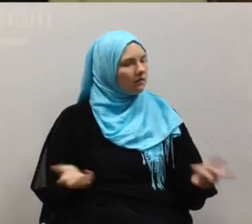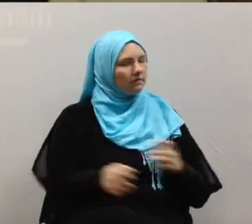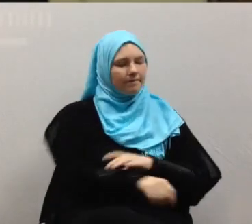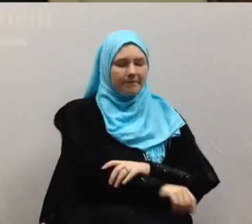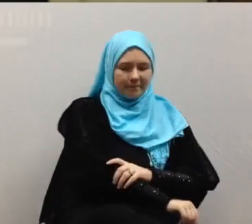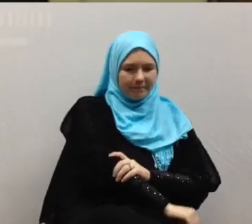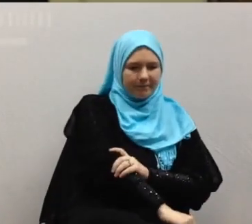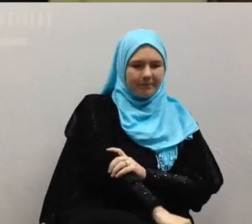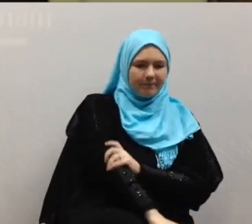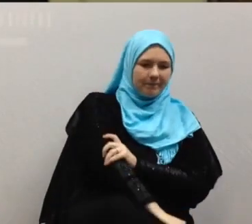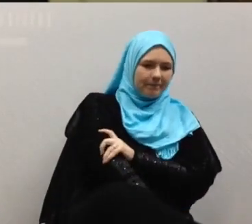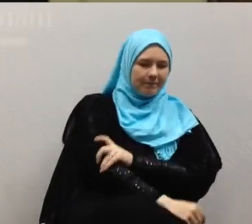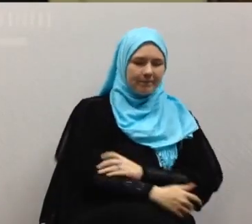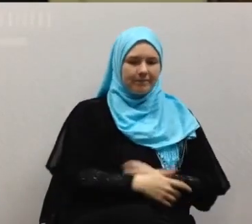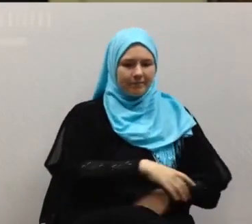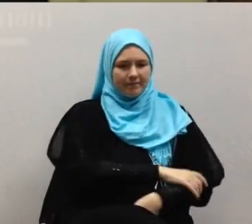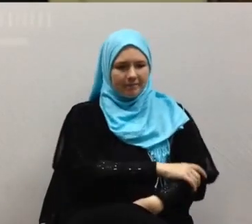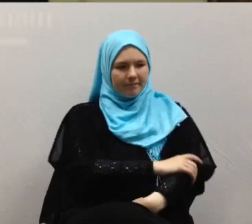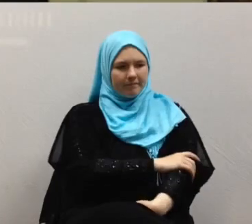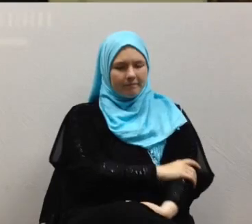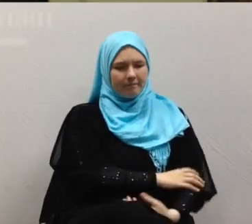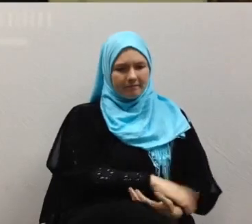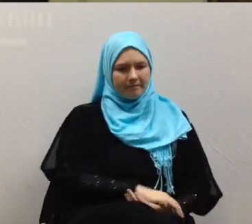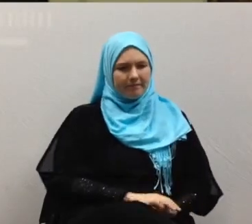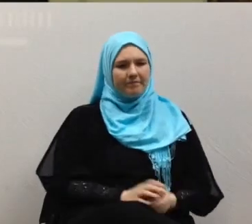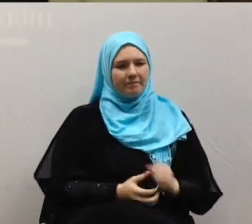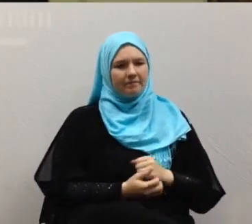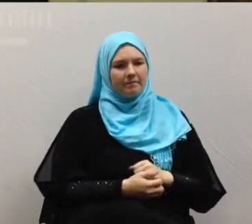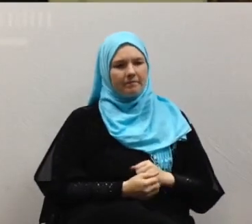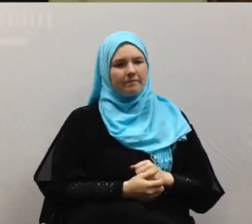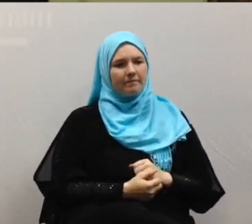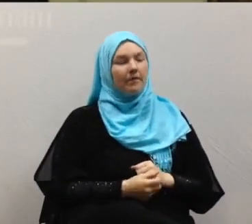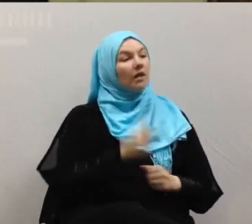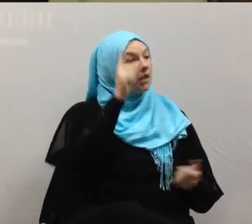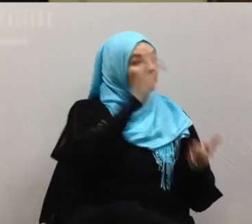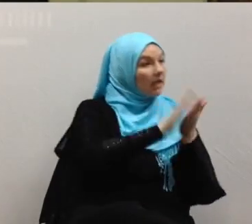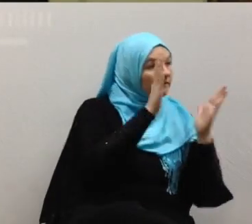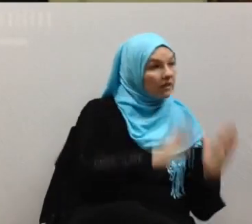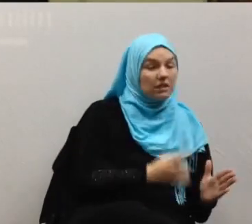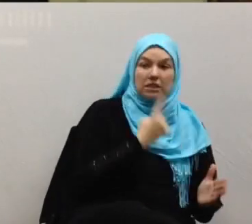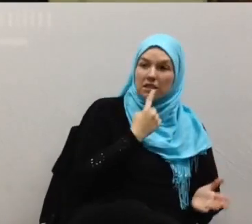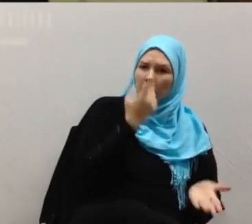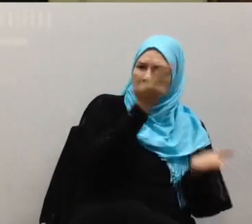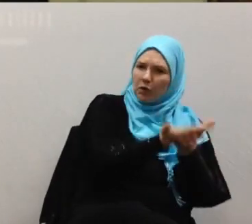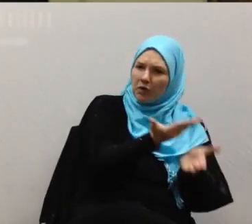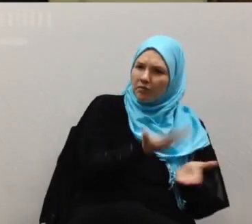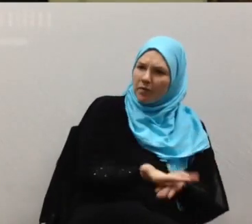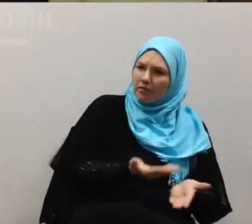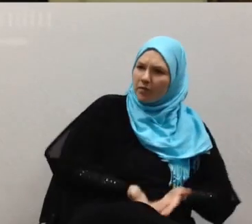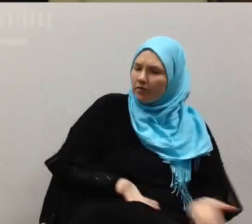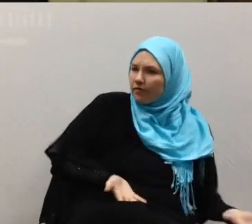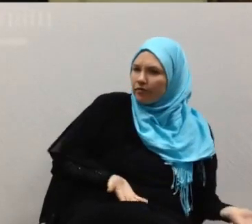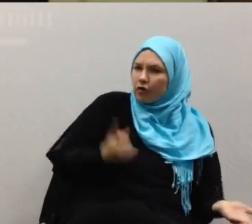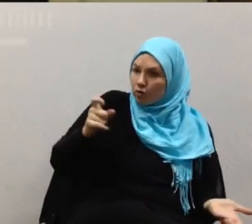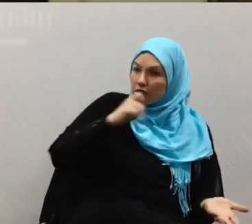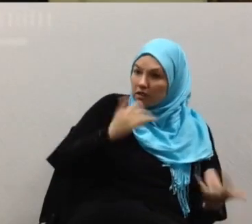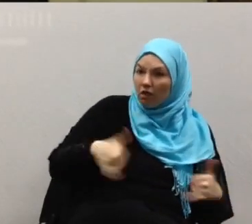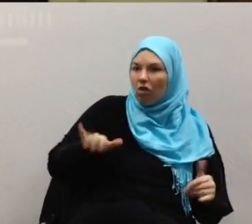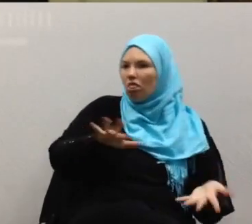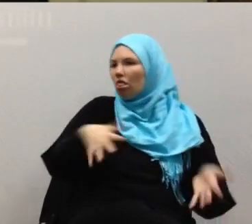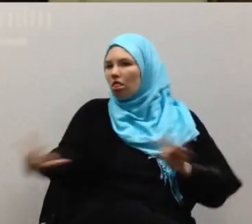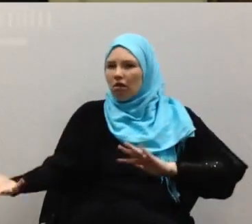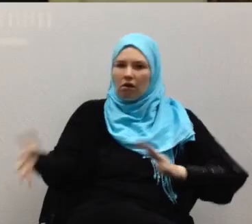you information? Which they did. They want to break the ranks of the believers. This is the function of